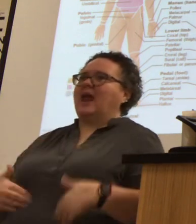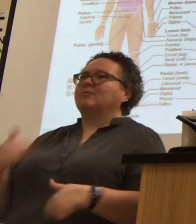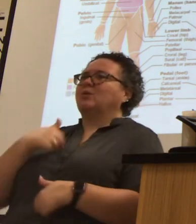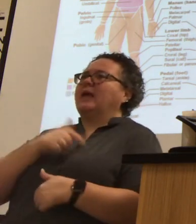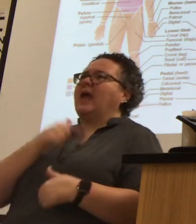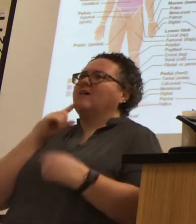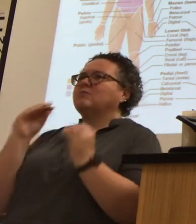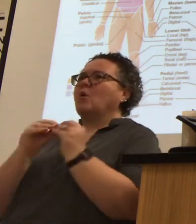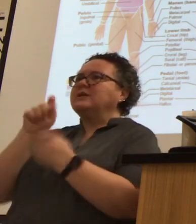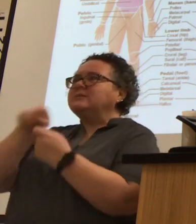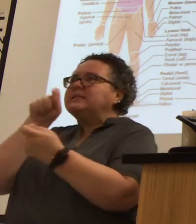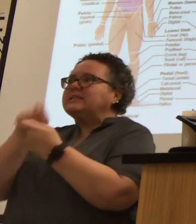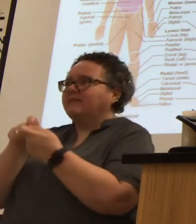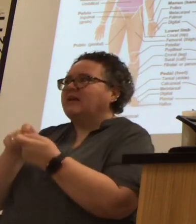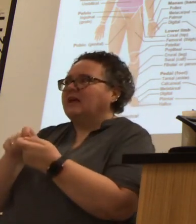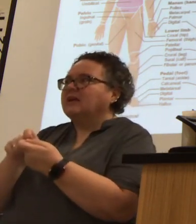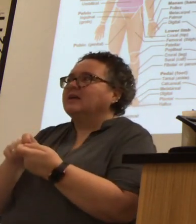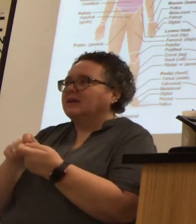nuanced language.